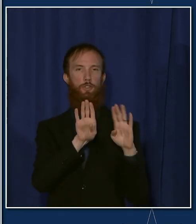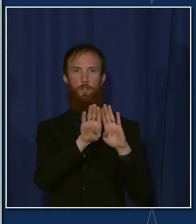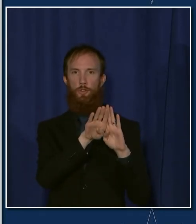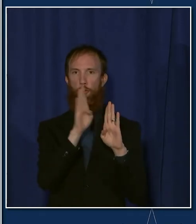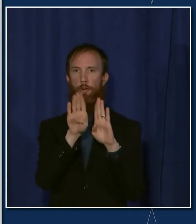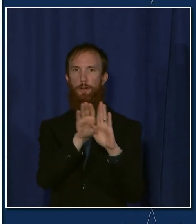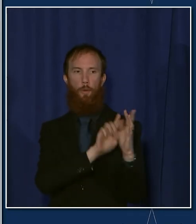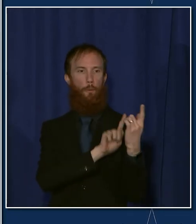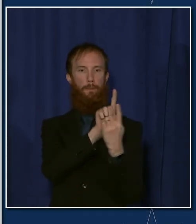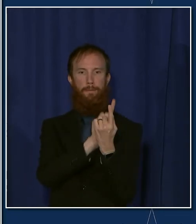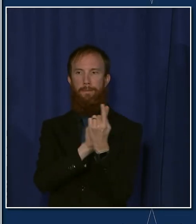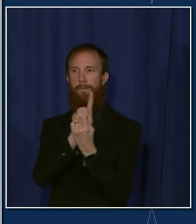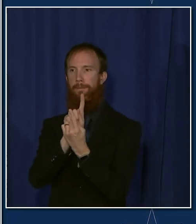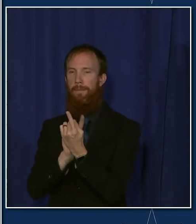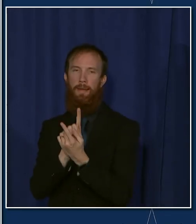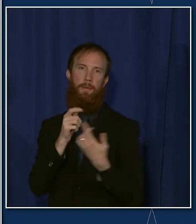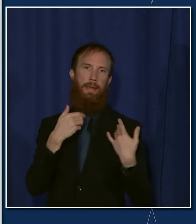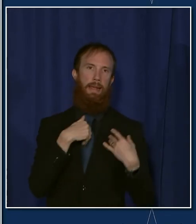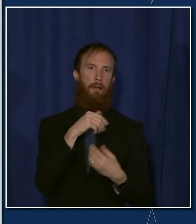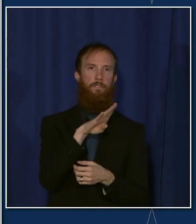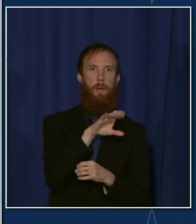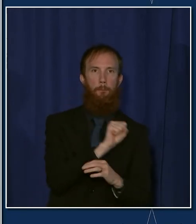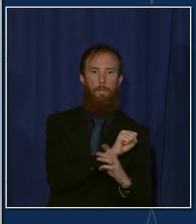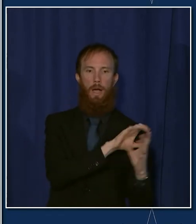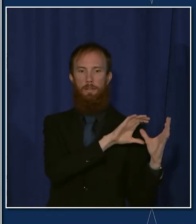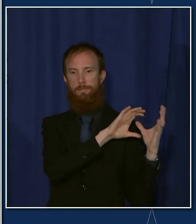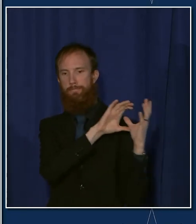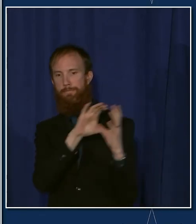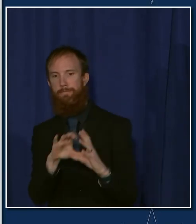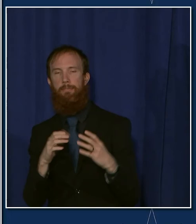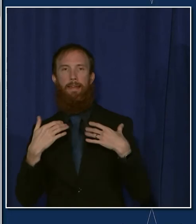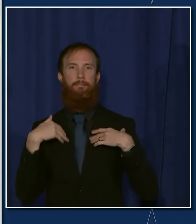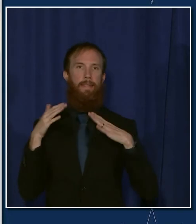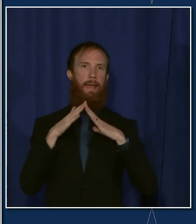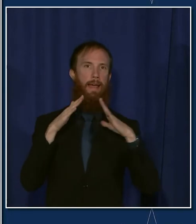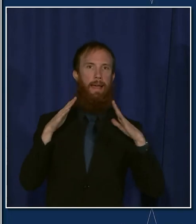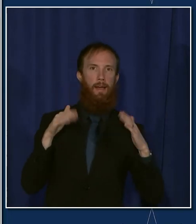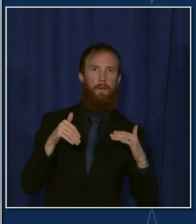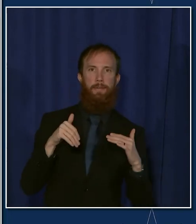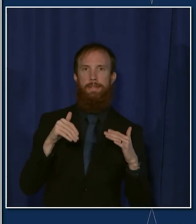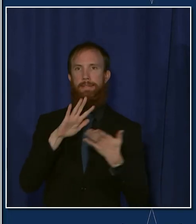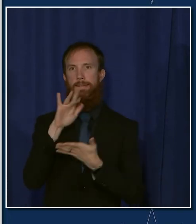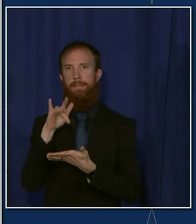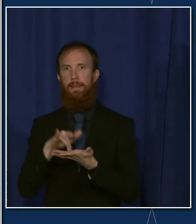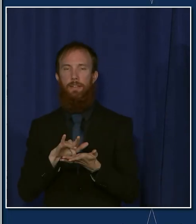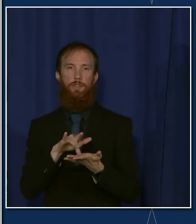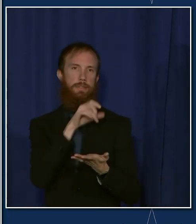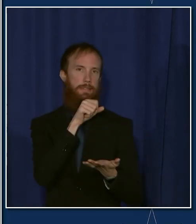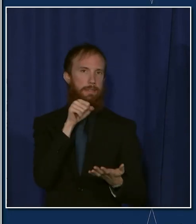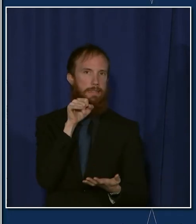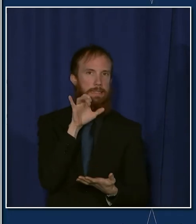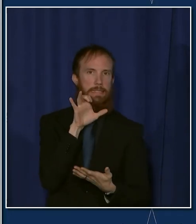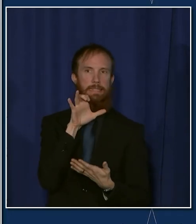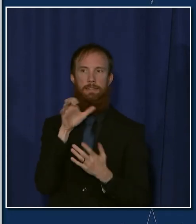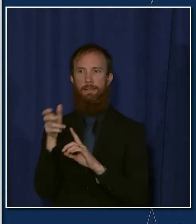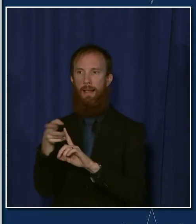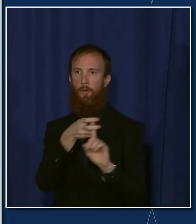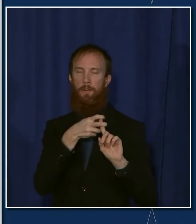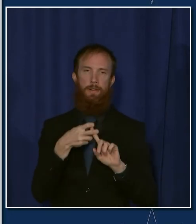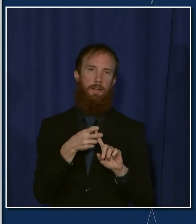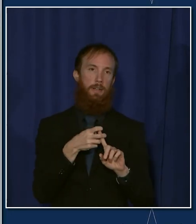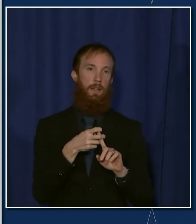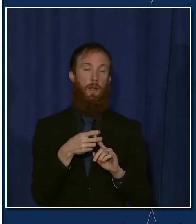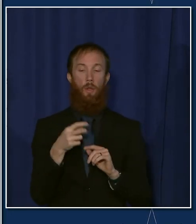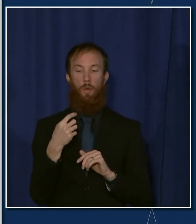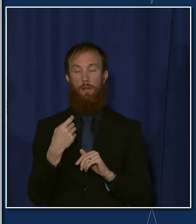We've done the come to the housing centers. We've done the senior outreach. And one of the most recent things